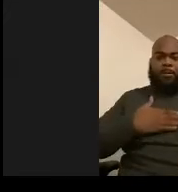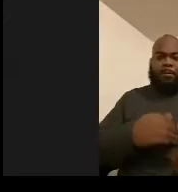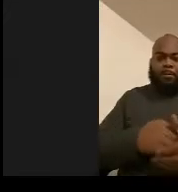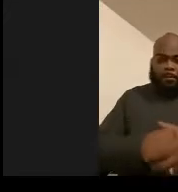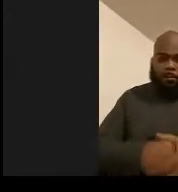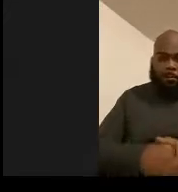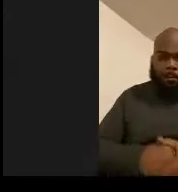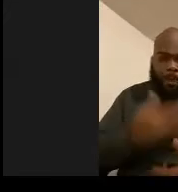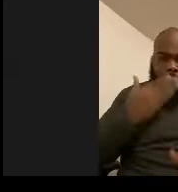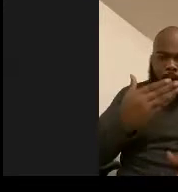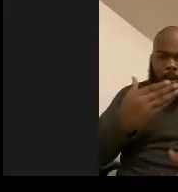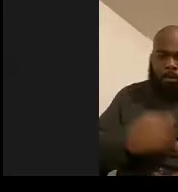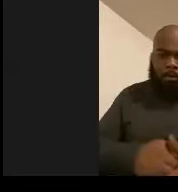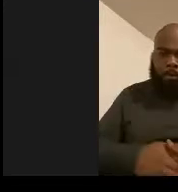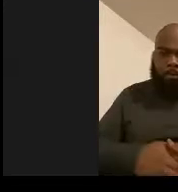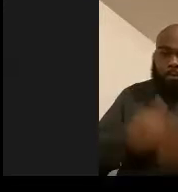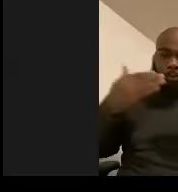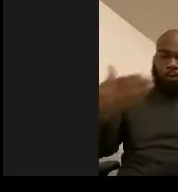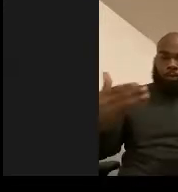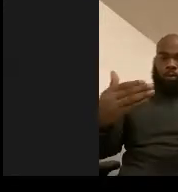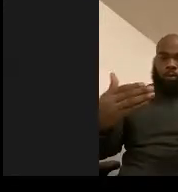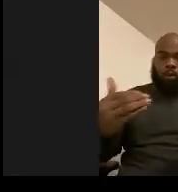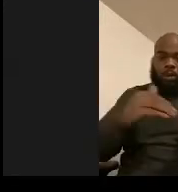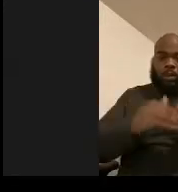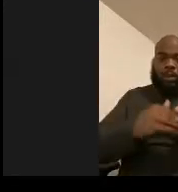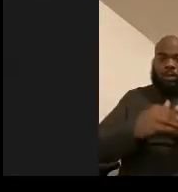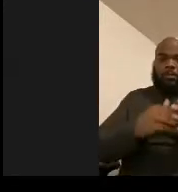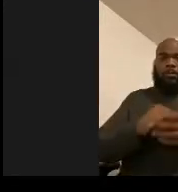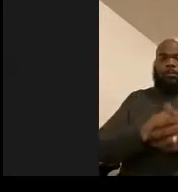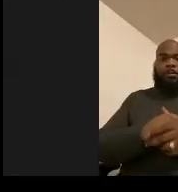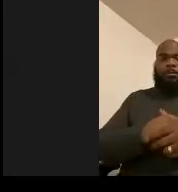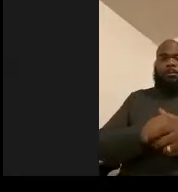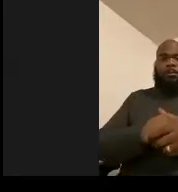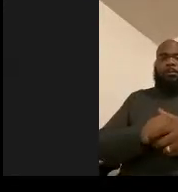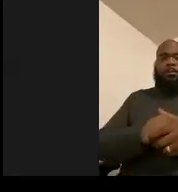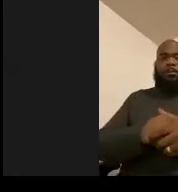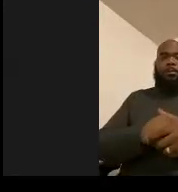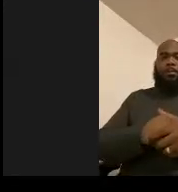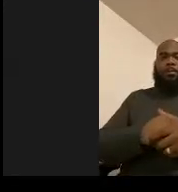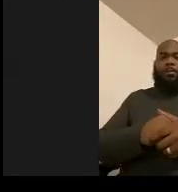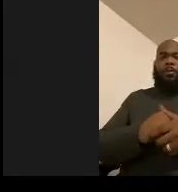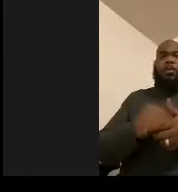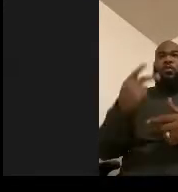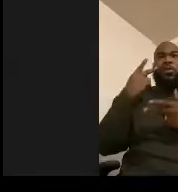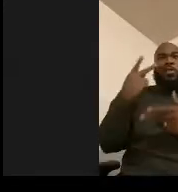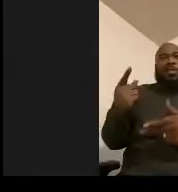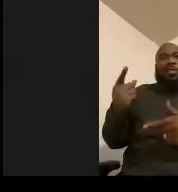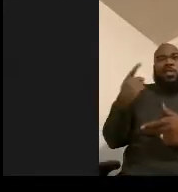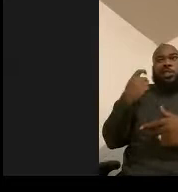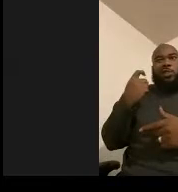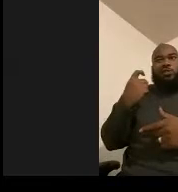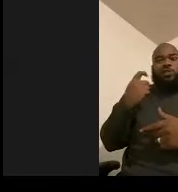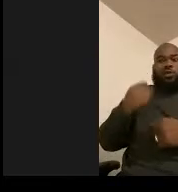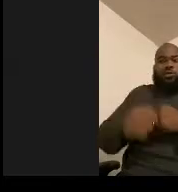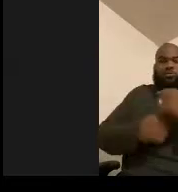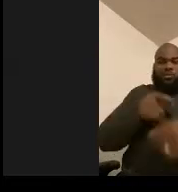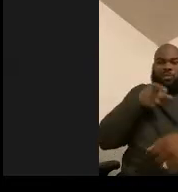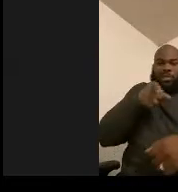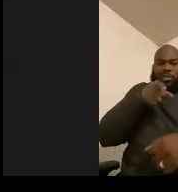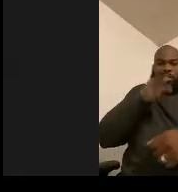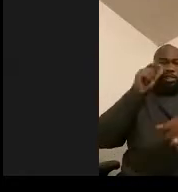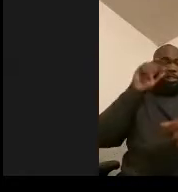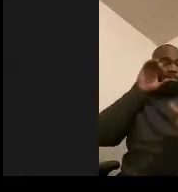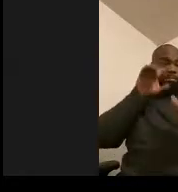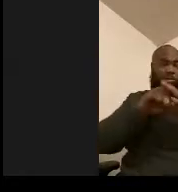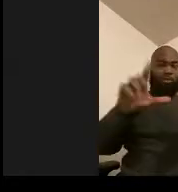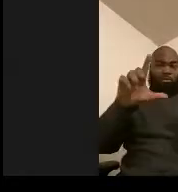thank you. Yeah, so again, just to take some instances from a recent struggle. This is a photo from a 2005